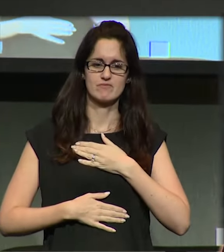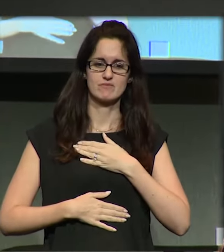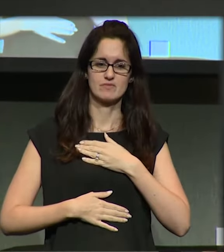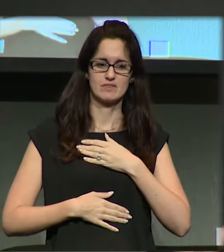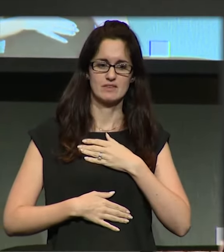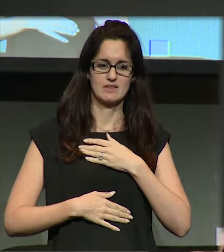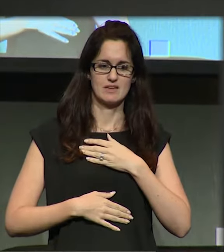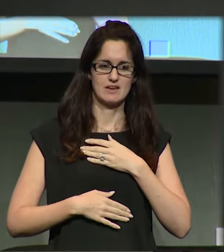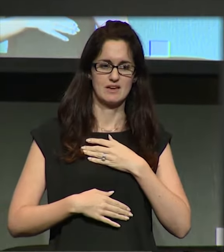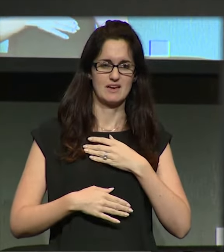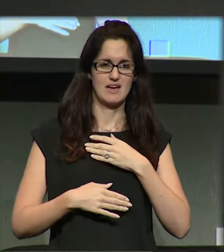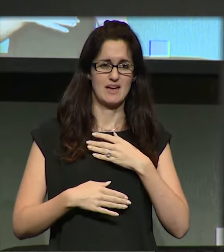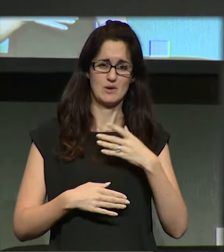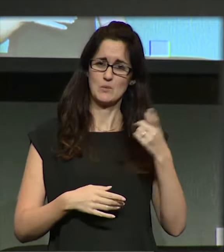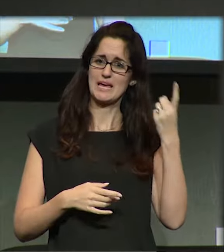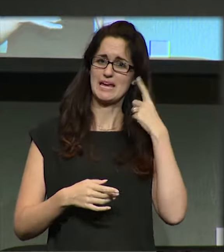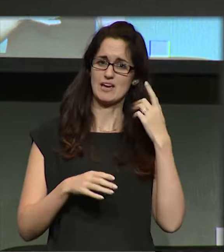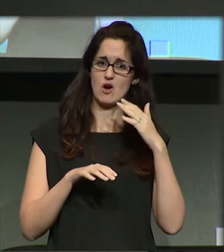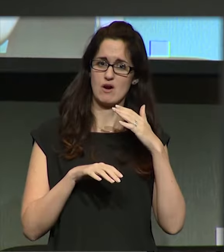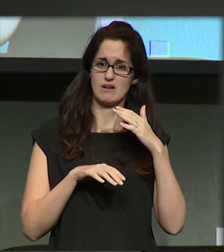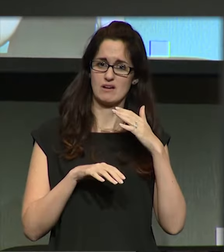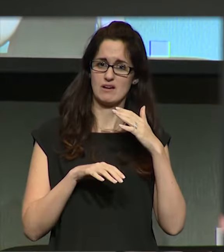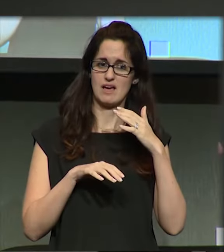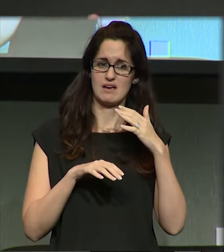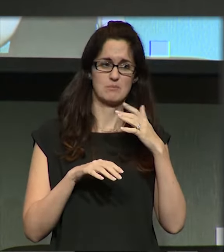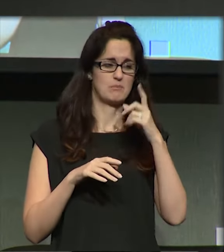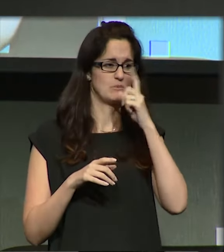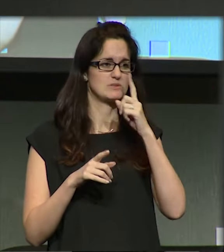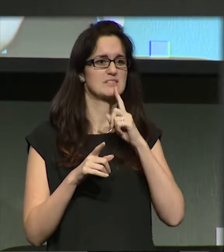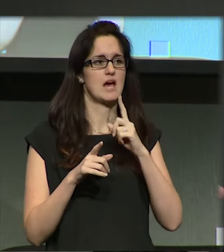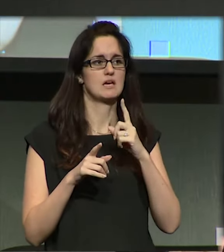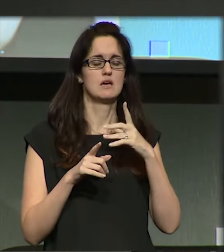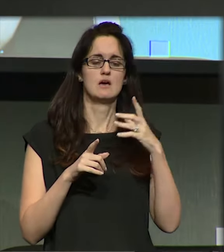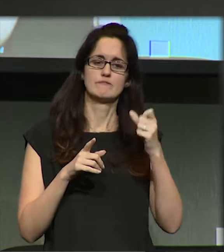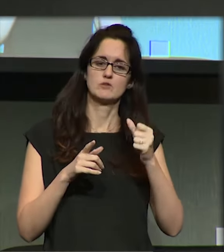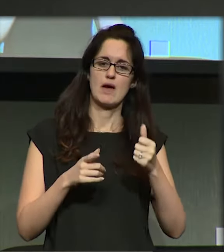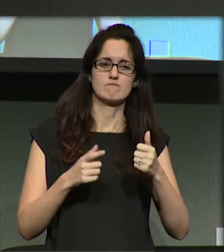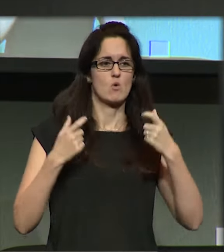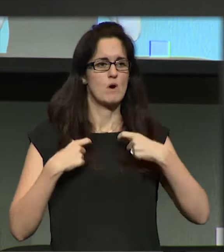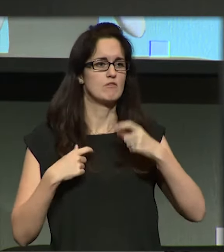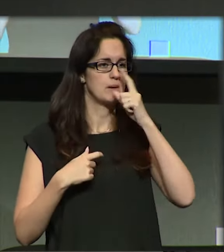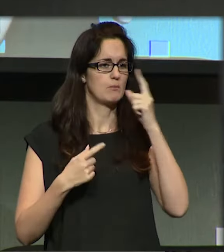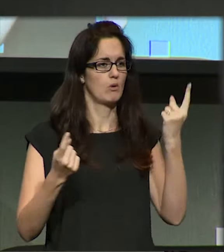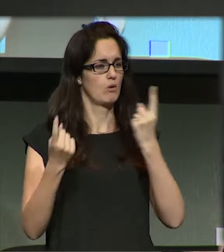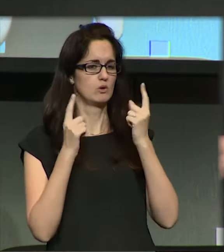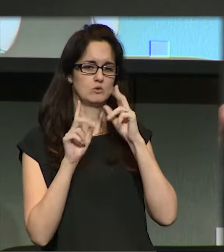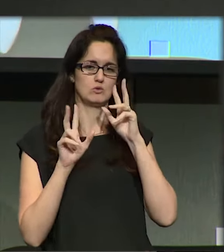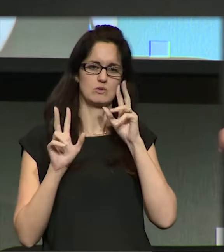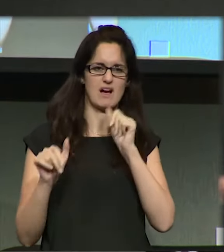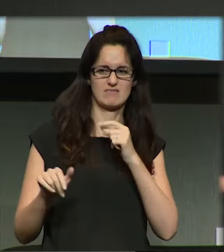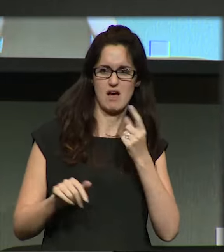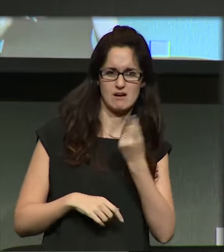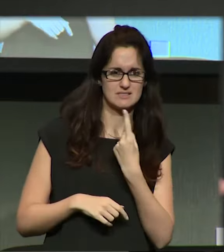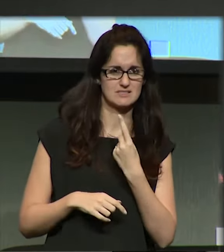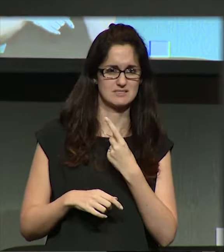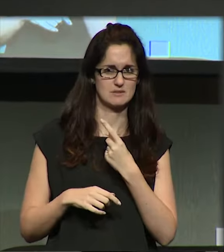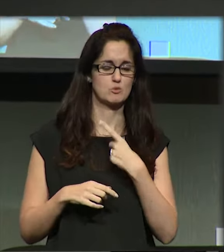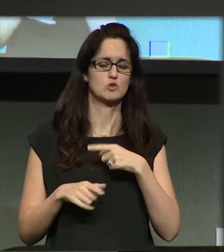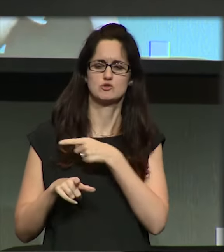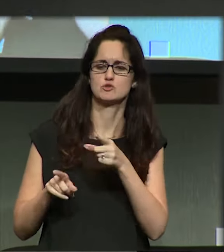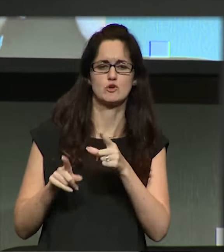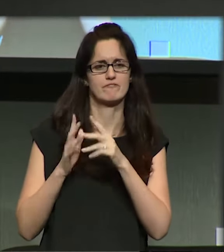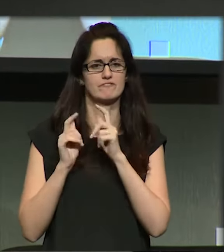getting smashed around the head and threatened to have welfare payments cut if we don't value education. And you think, well, how the hell are you supposed to value education if